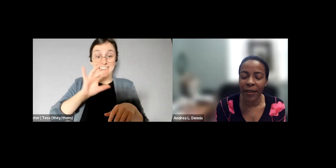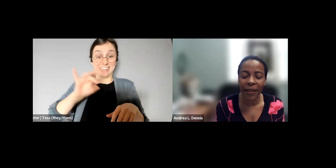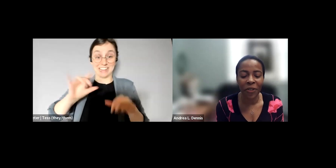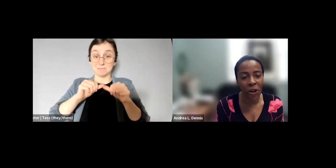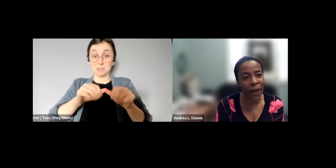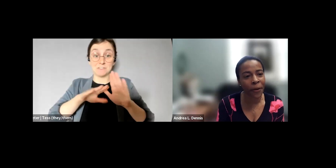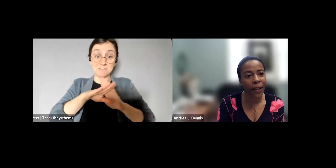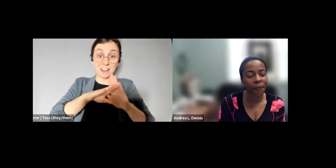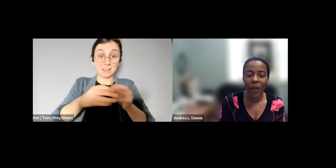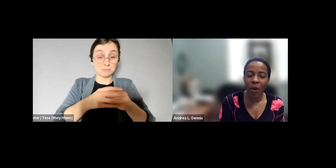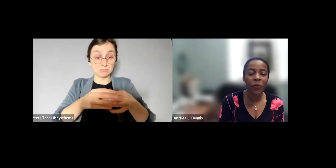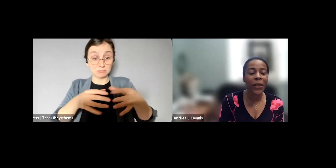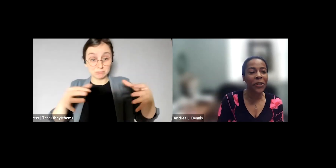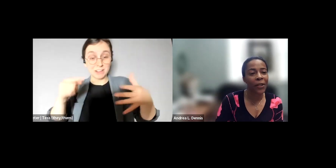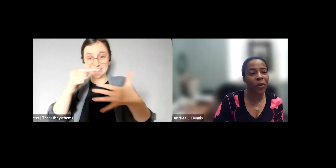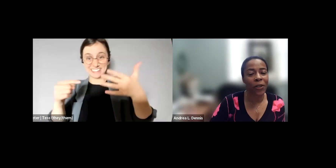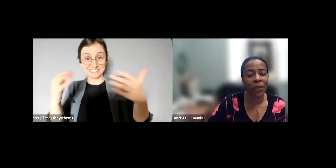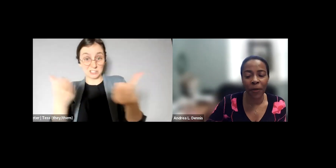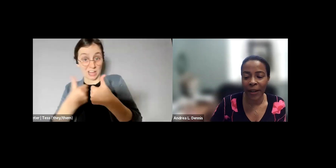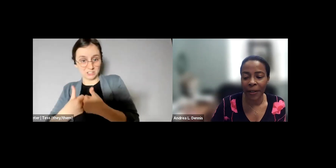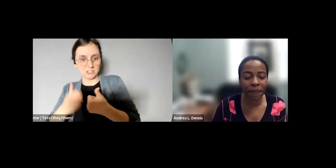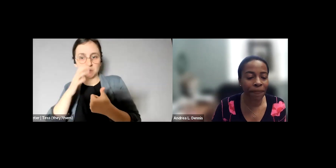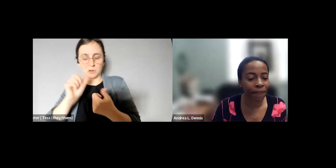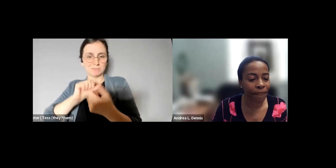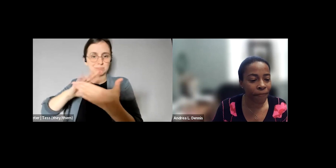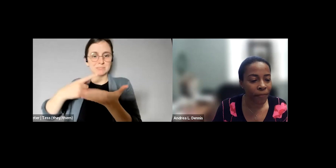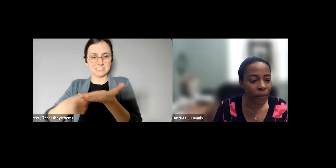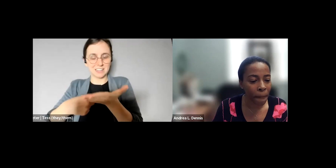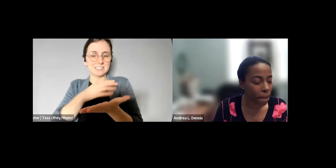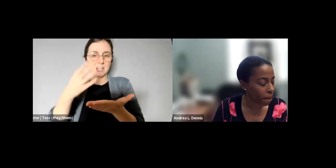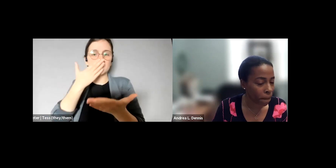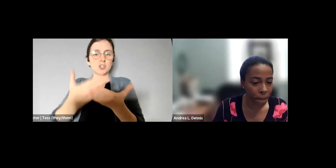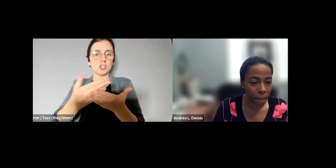looked at and talked about and hopefully good solutions provided.